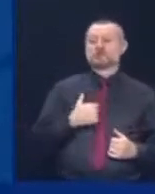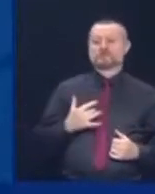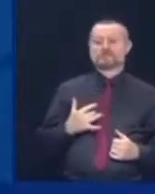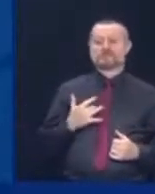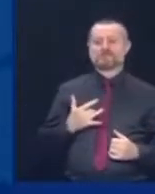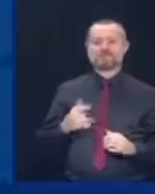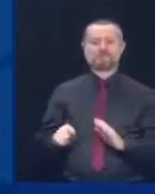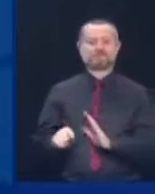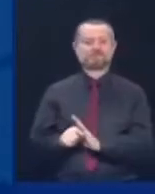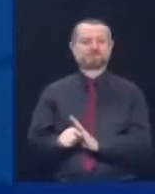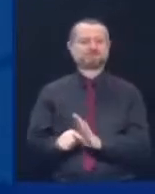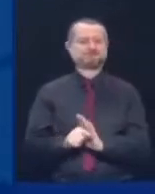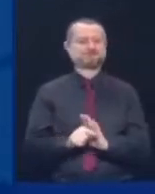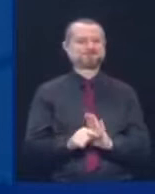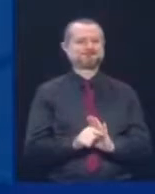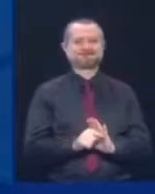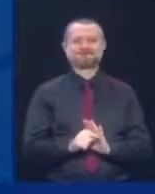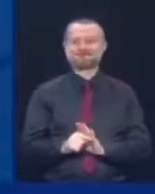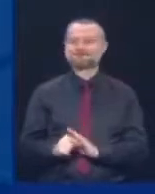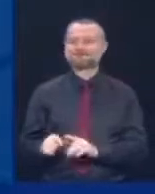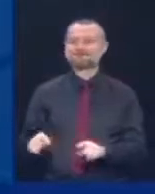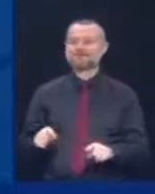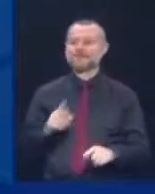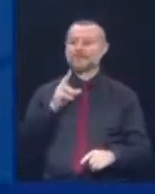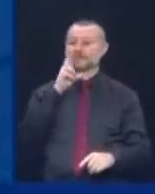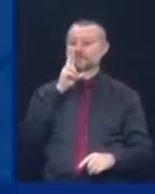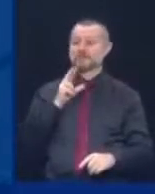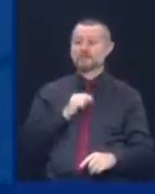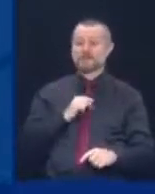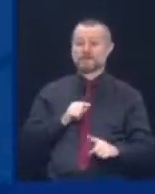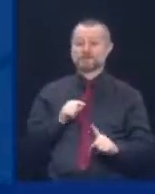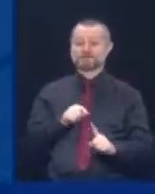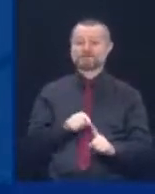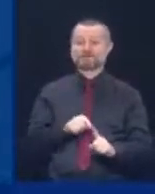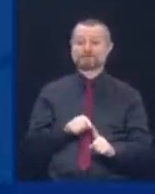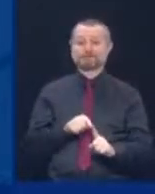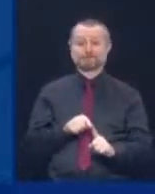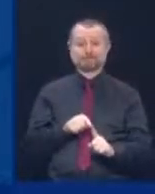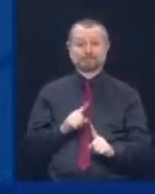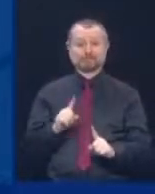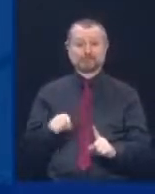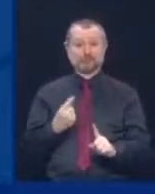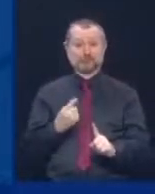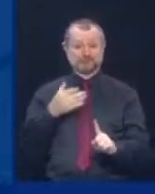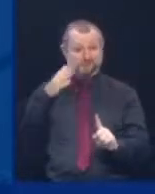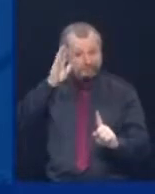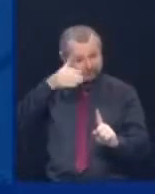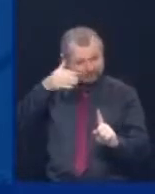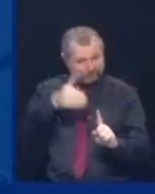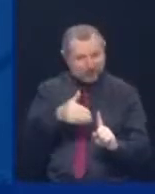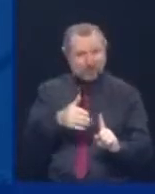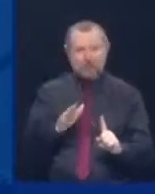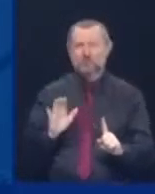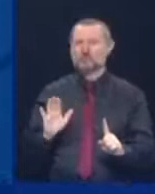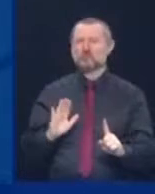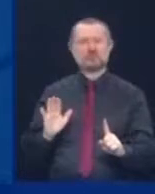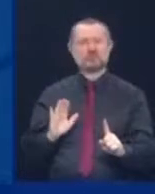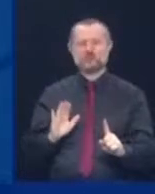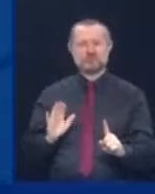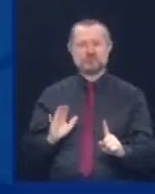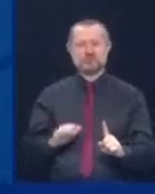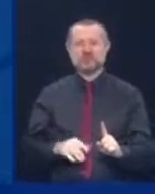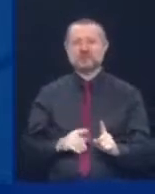People are talking about Thanksgiving, what's going to happen by Thanksgiving. It's not just about Thanksgiving. There is a